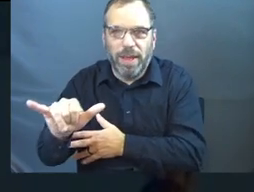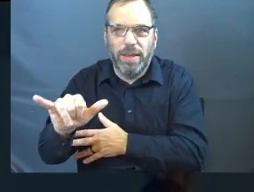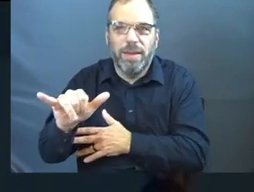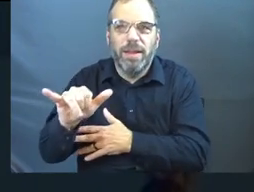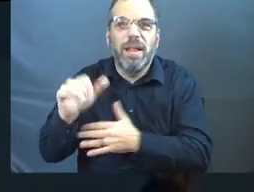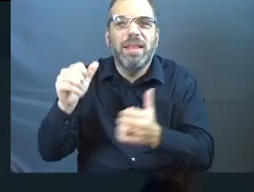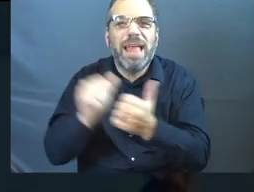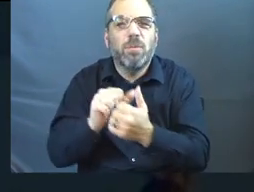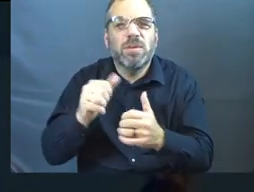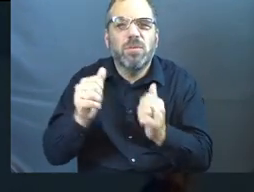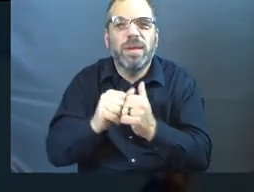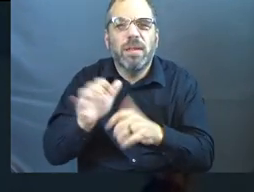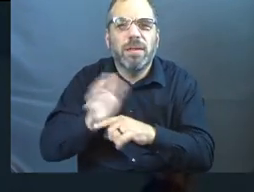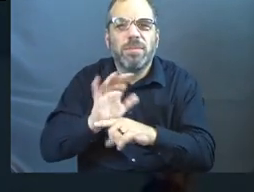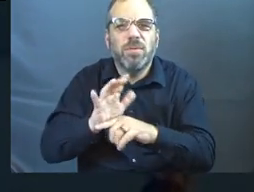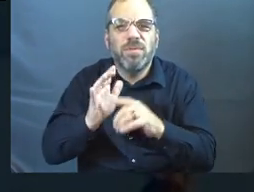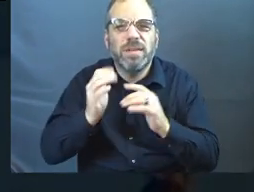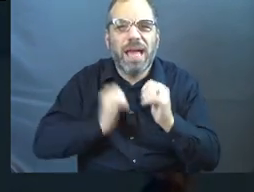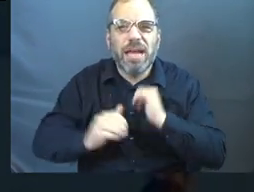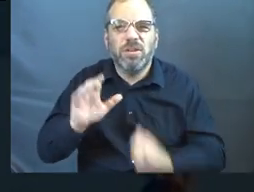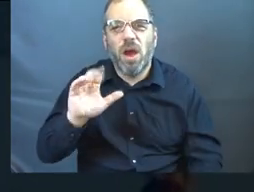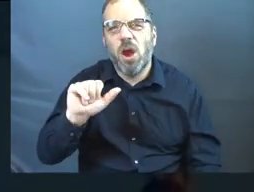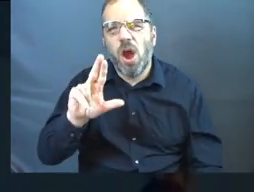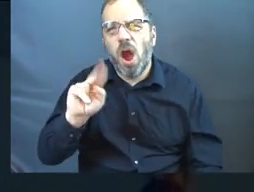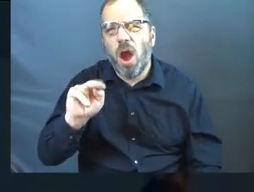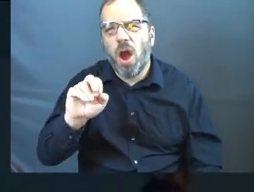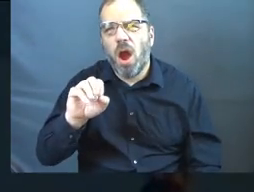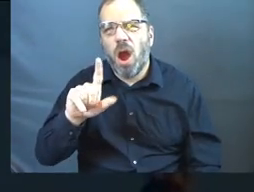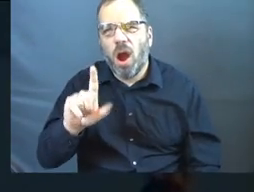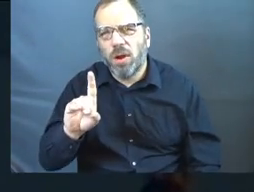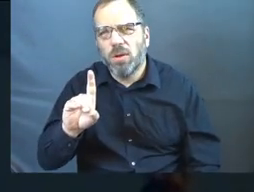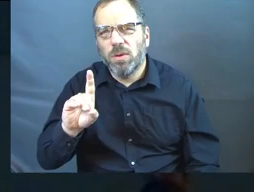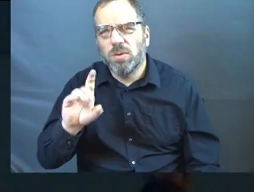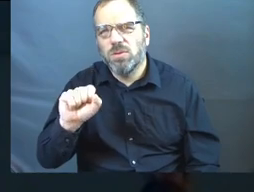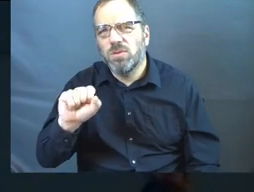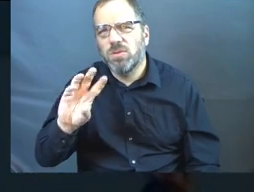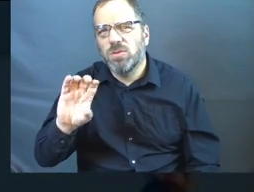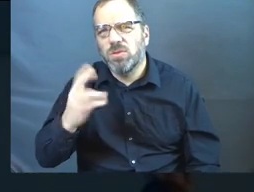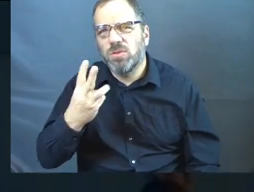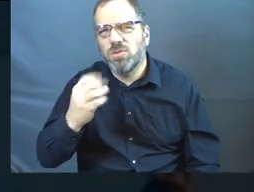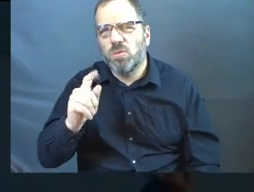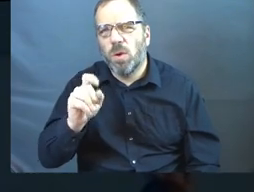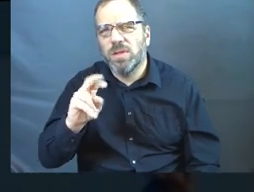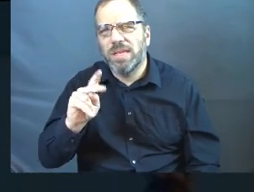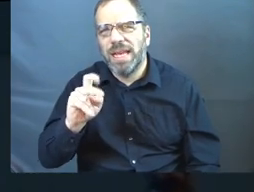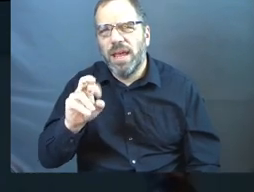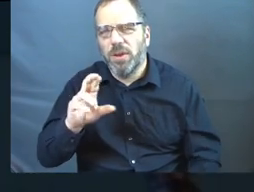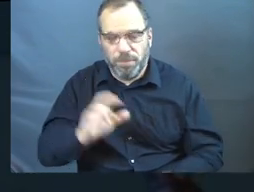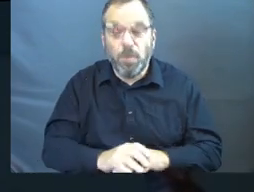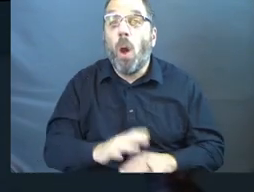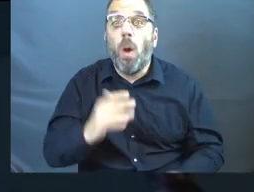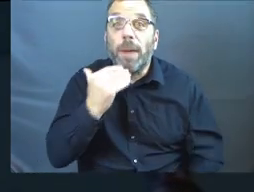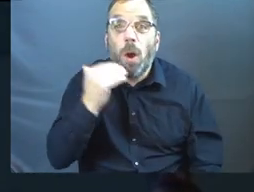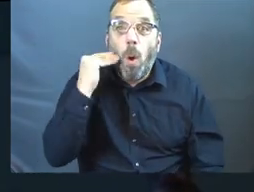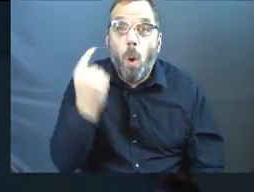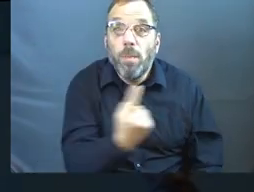Christmas will be great, right? And then Home Alone. Just don't forget your kids and everything will be